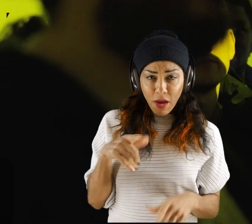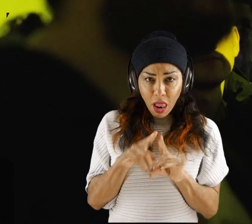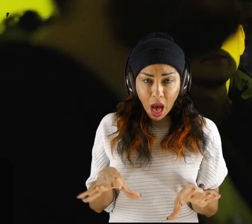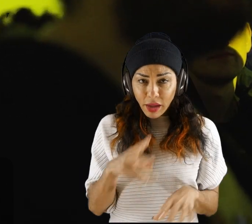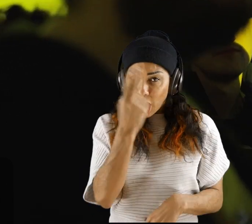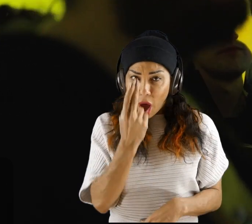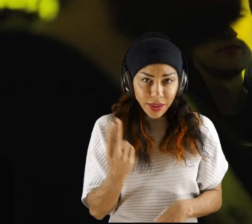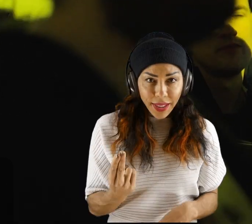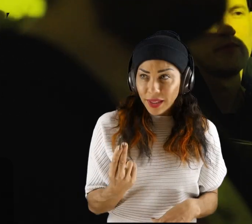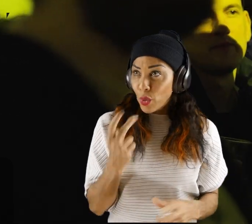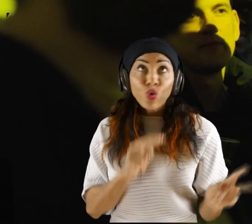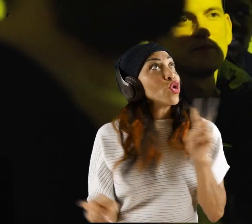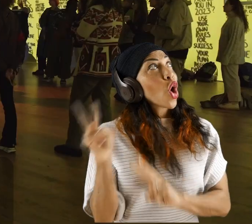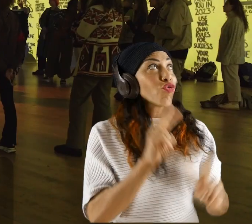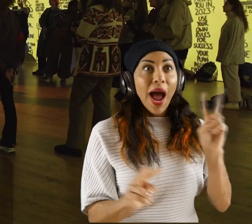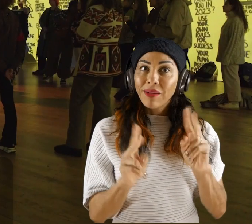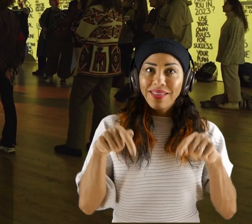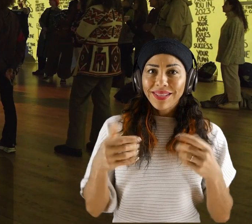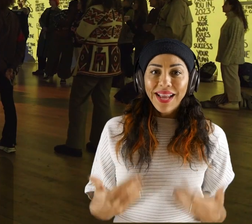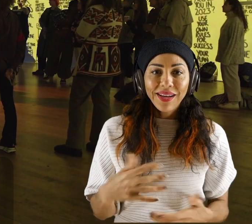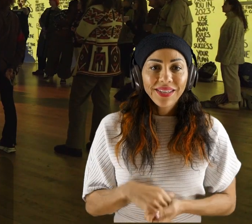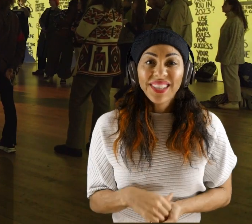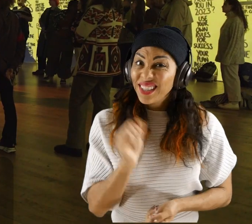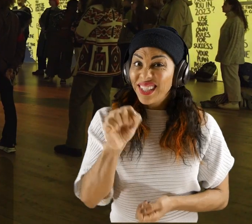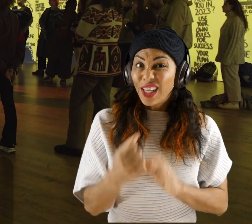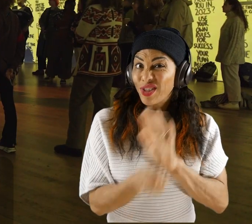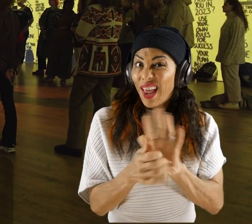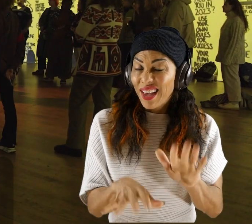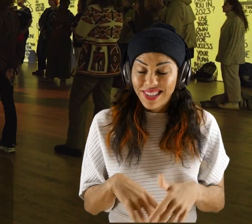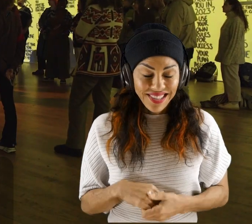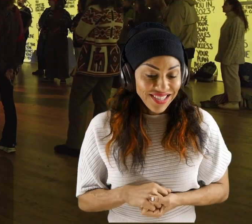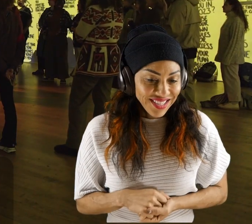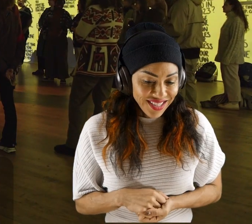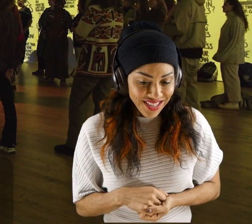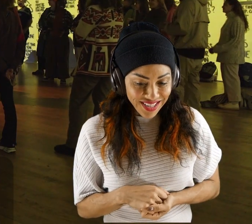right now as you look around at all this. Yeah, this is ridiculous. But